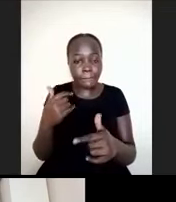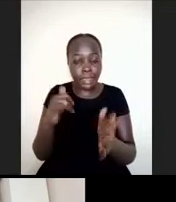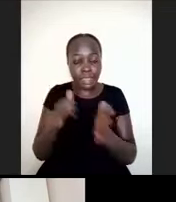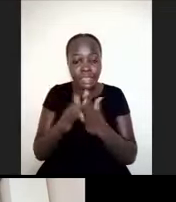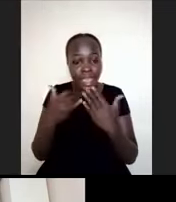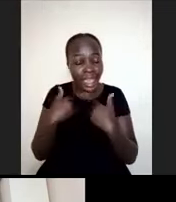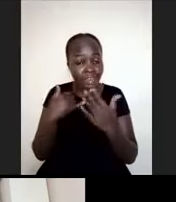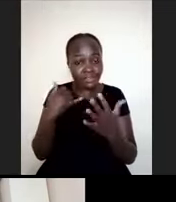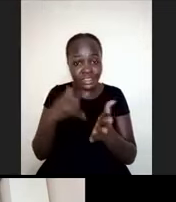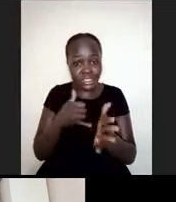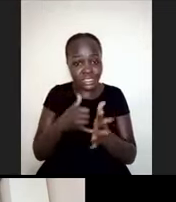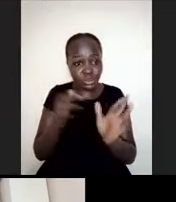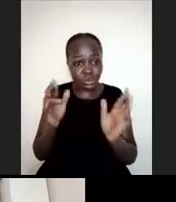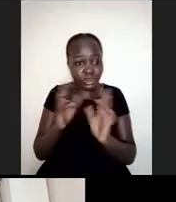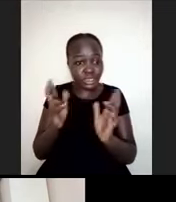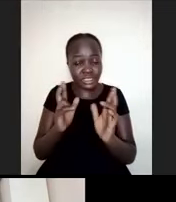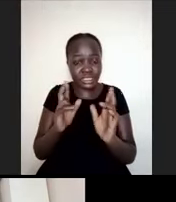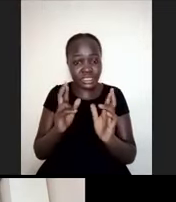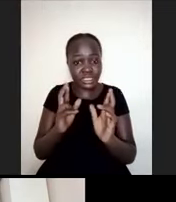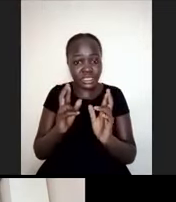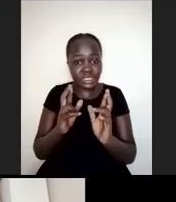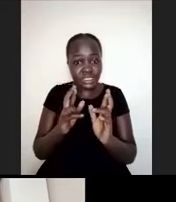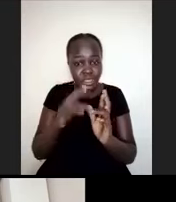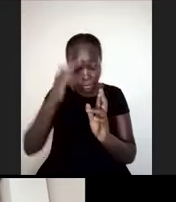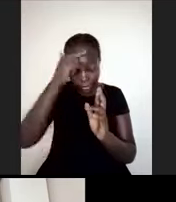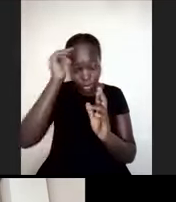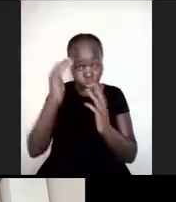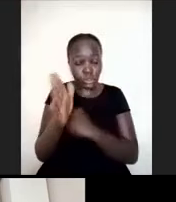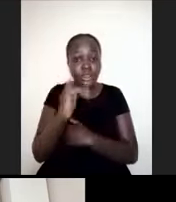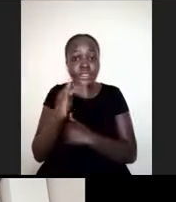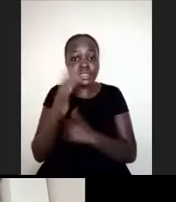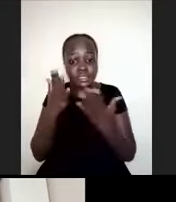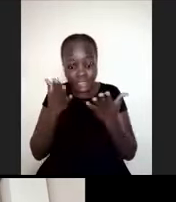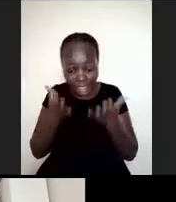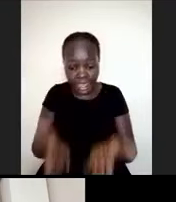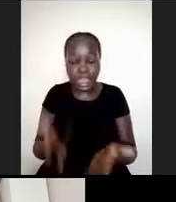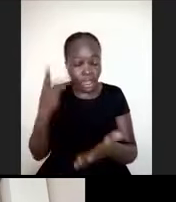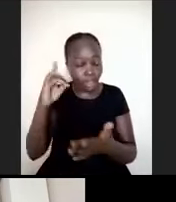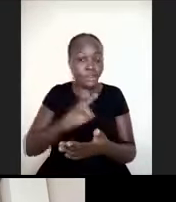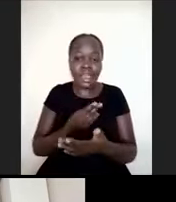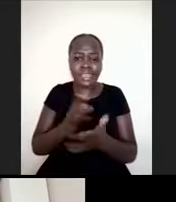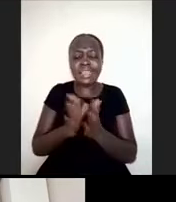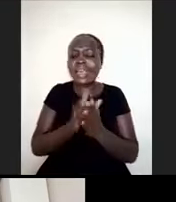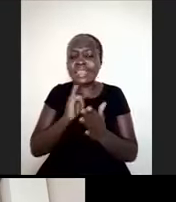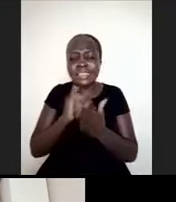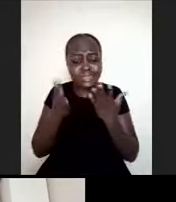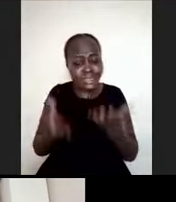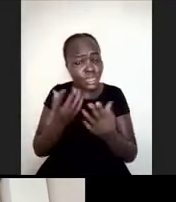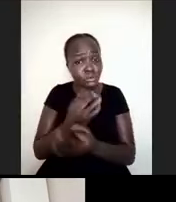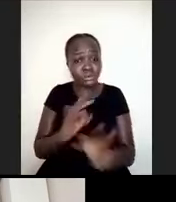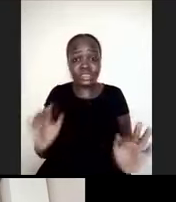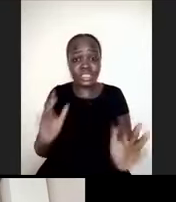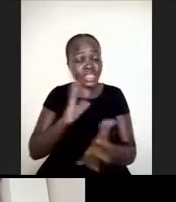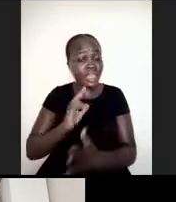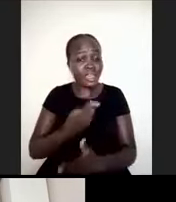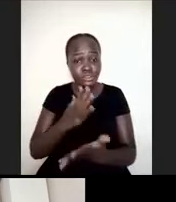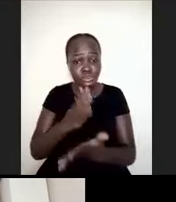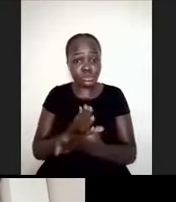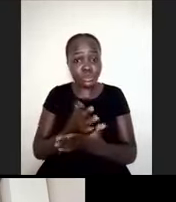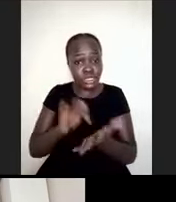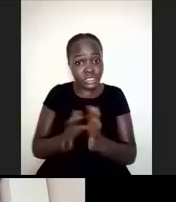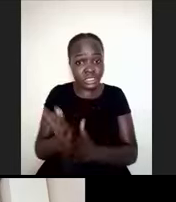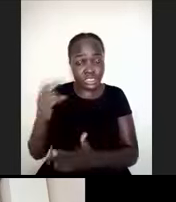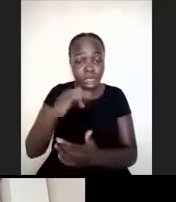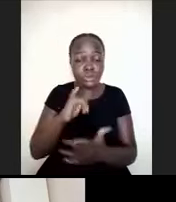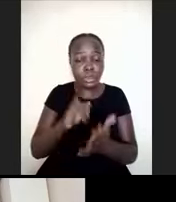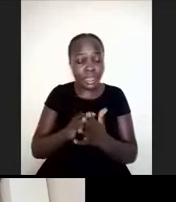it, because God is there for us and he's there to set us free. Jesus came so that he could